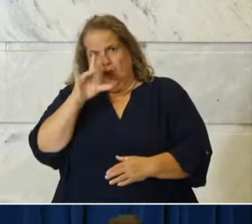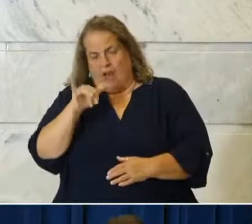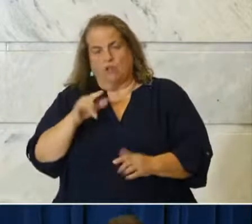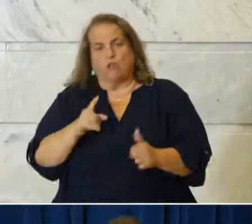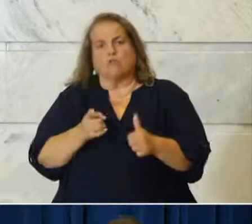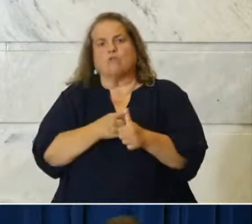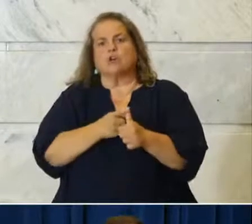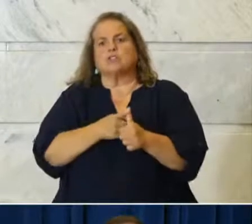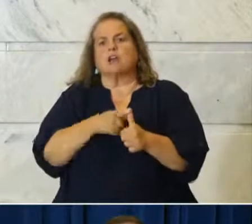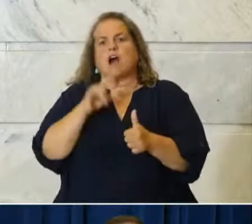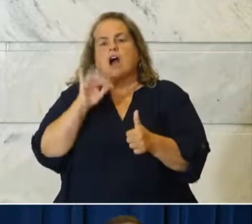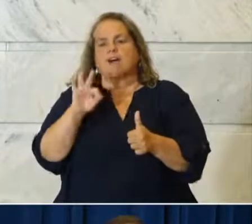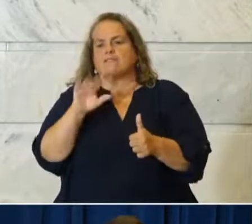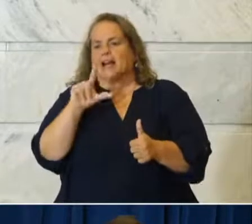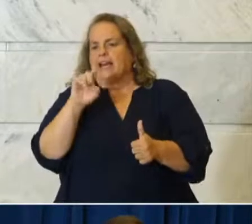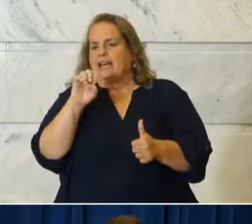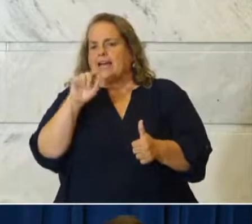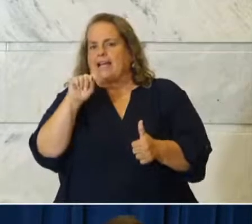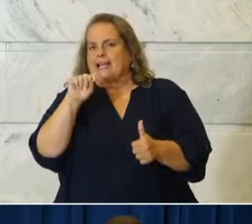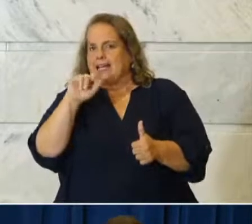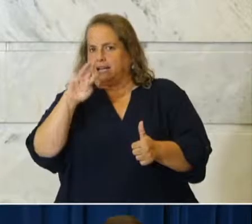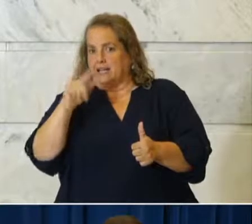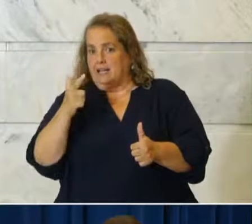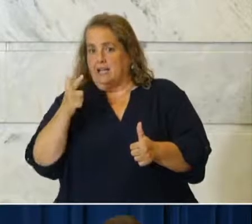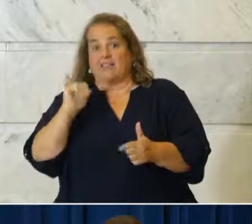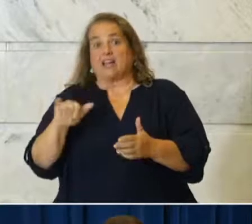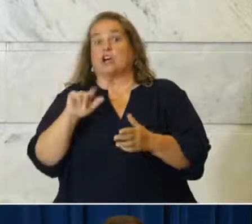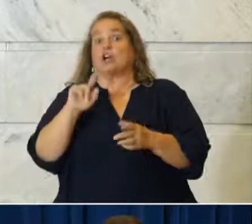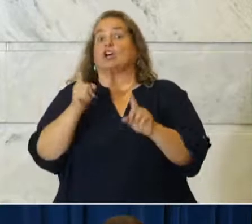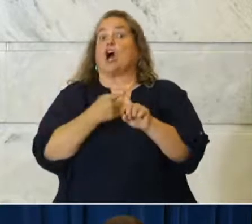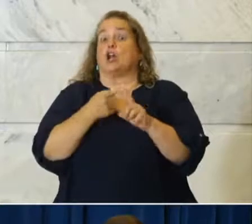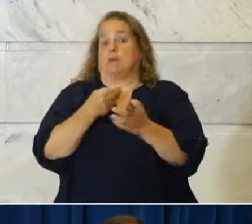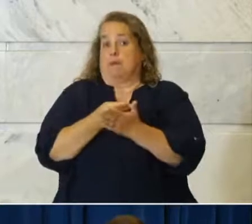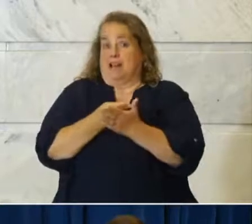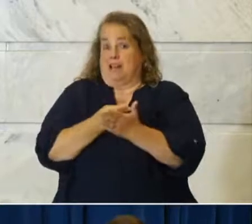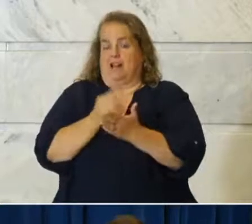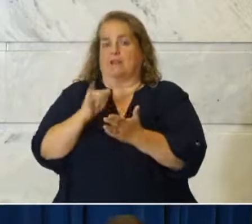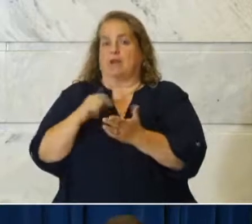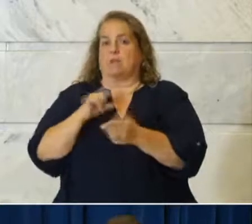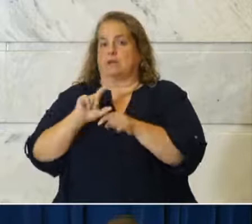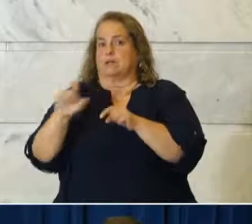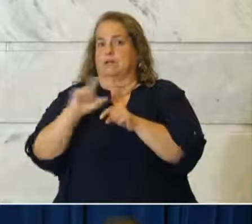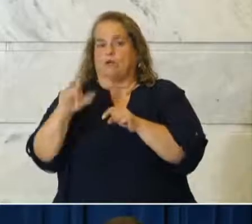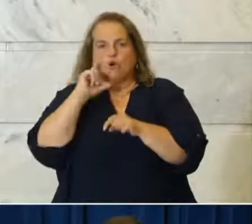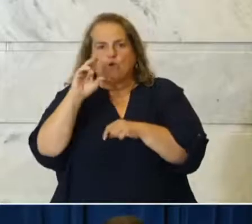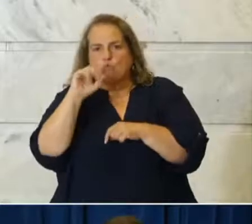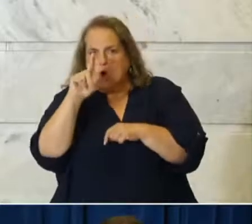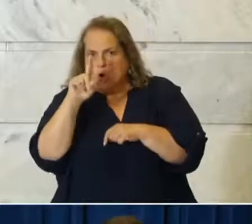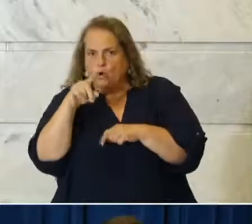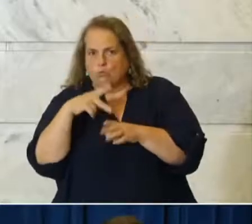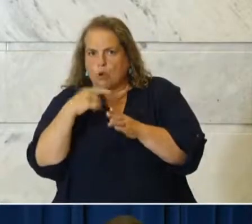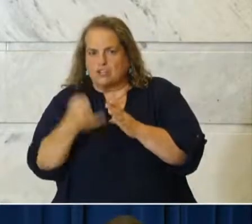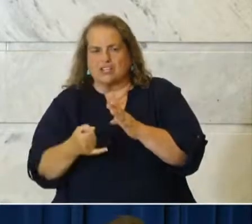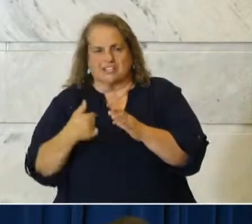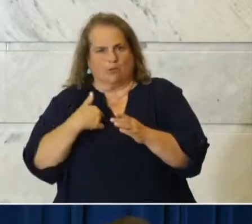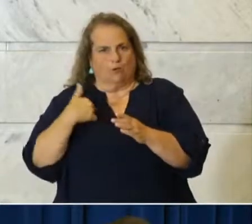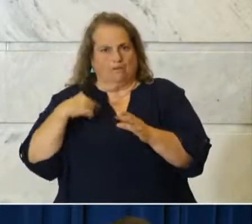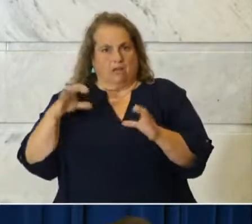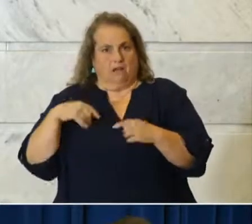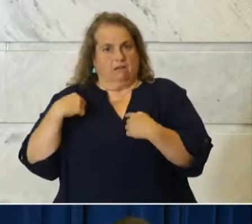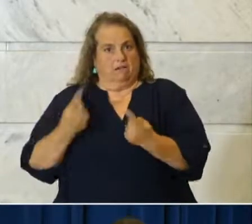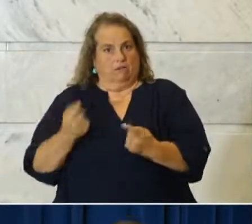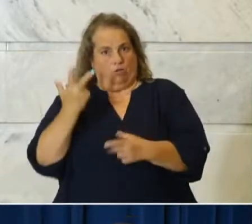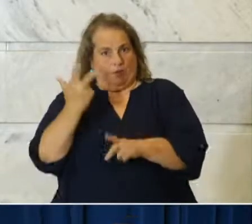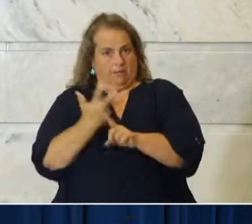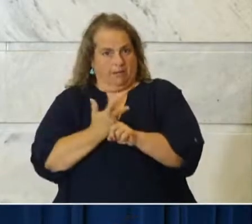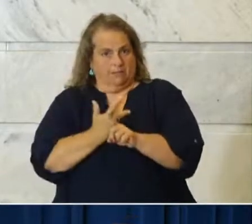letting, dollars going out to road projects that we've had in 3 months. That is really exciting news. It means you're going to